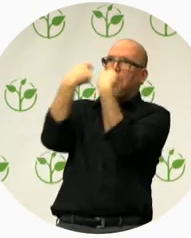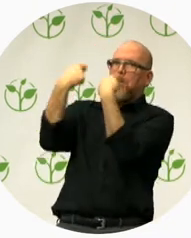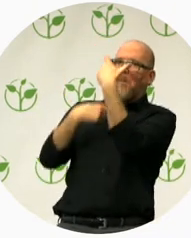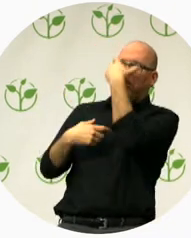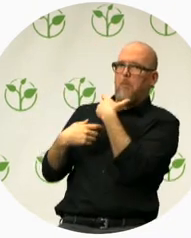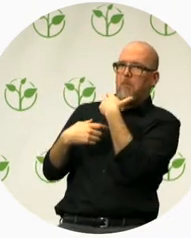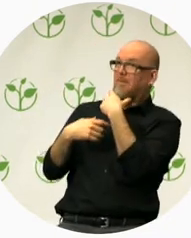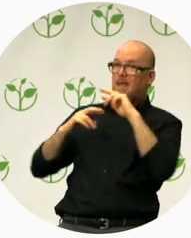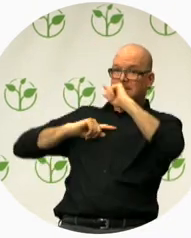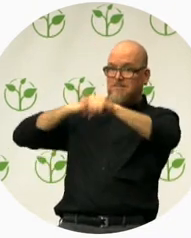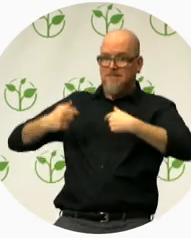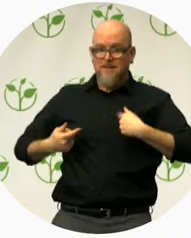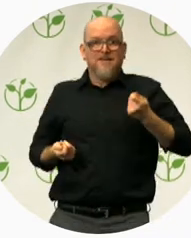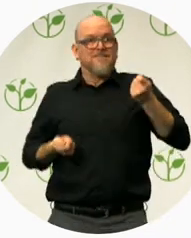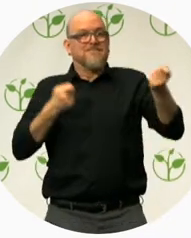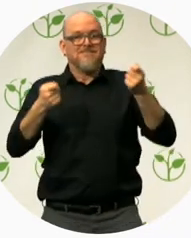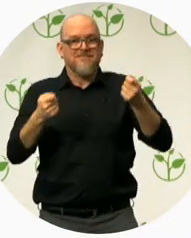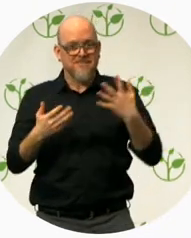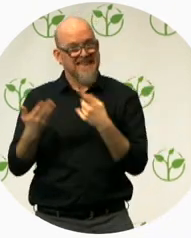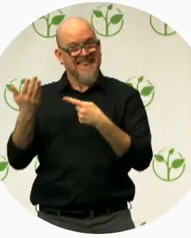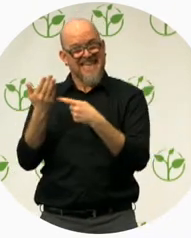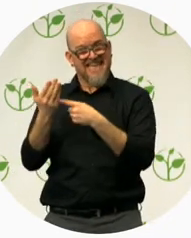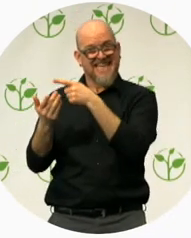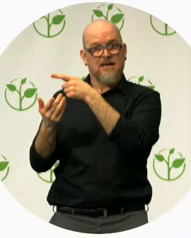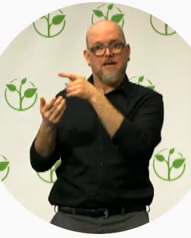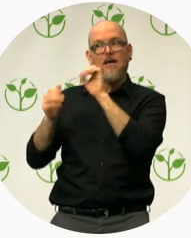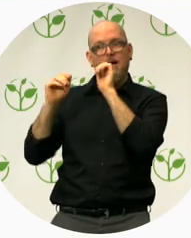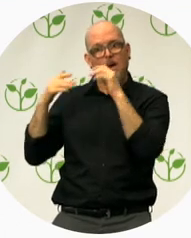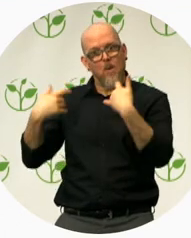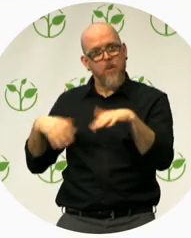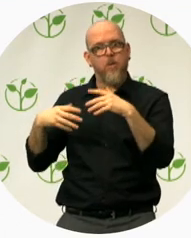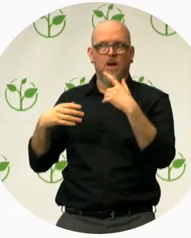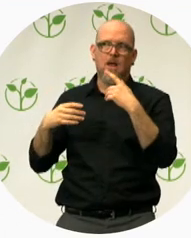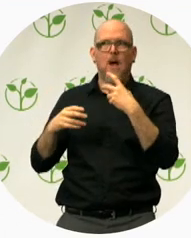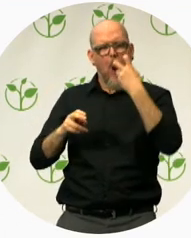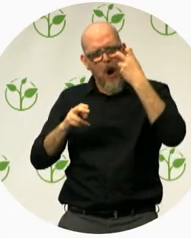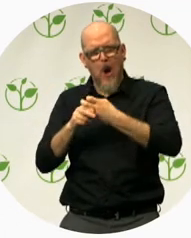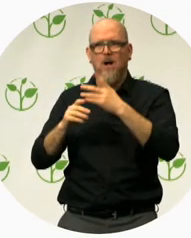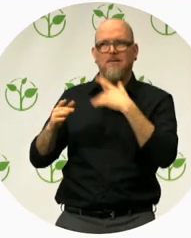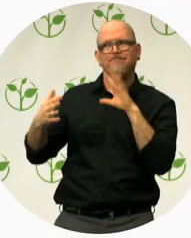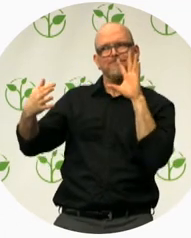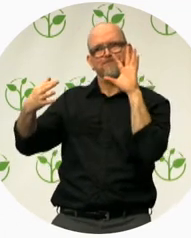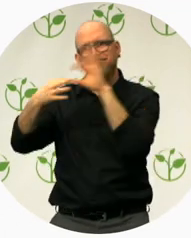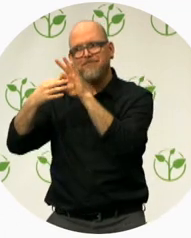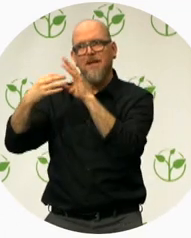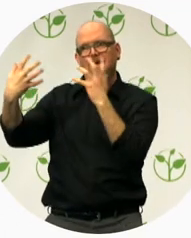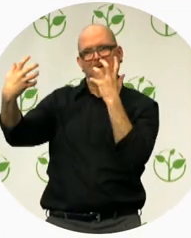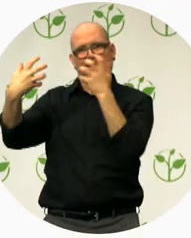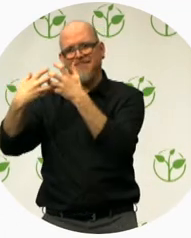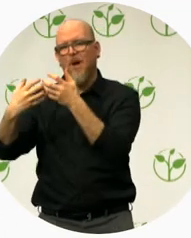for all is unbelievably significant. And with AAC devices nowadays, it's the pricing's coming